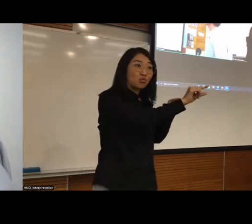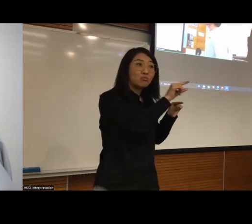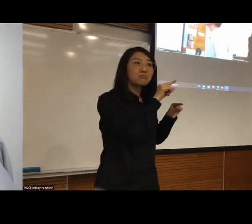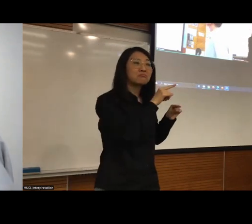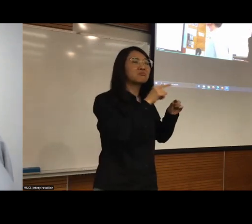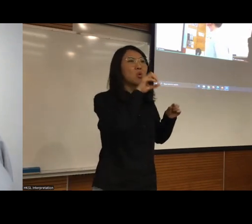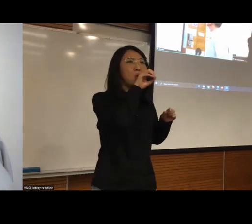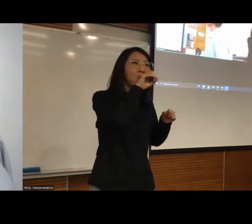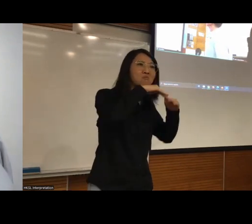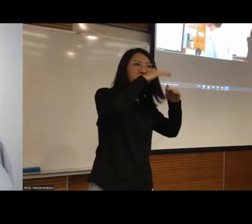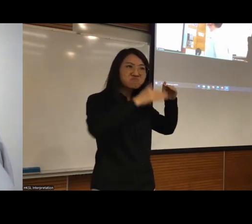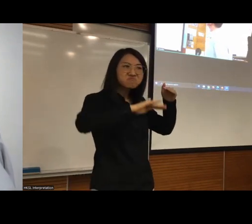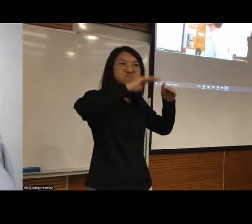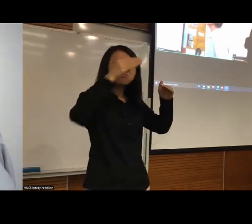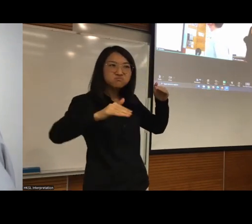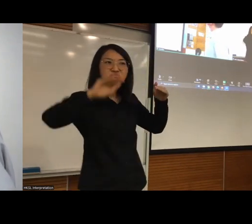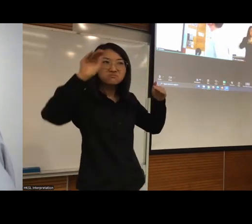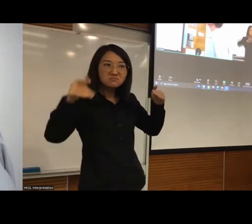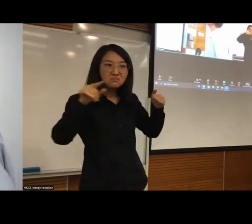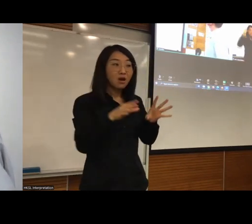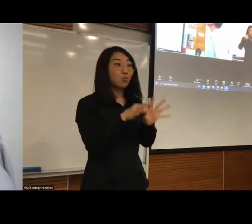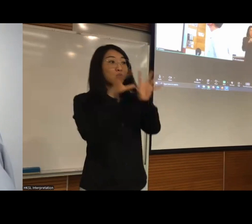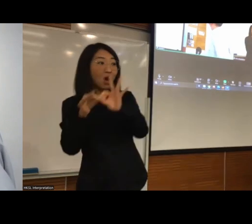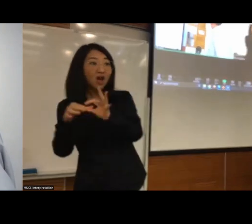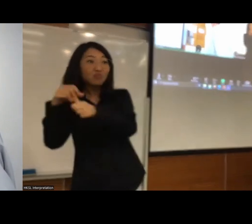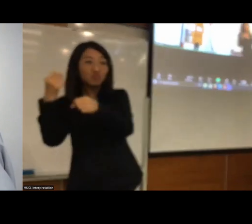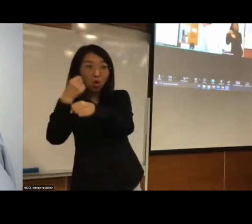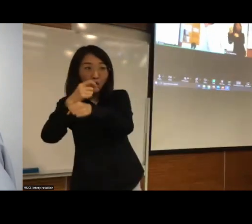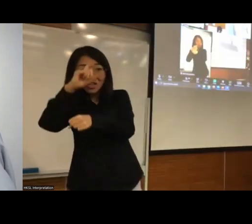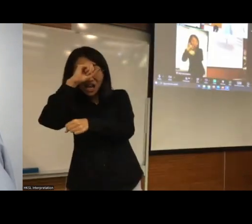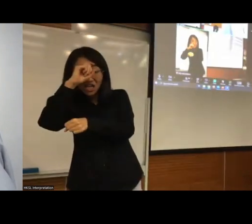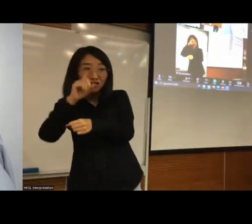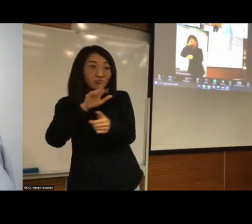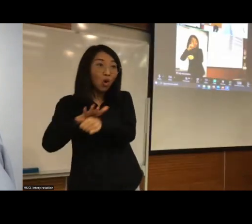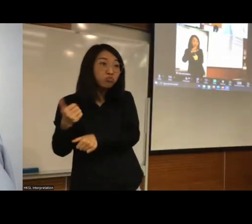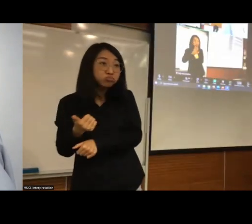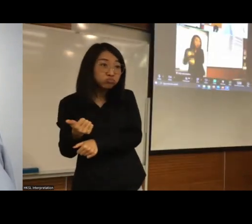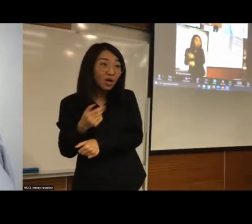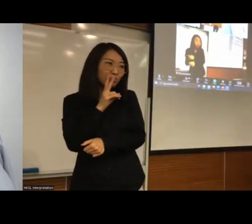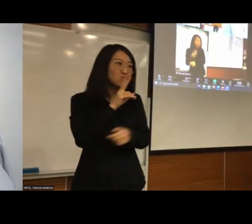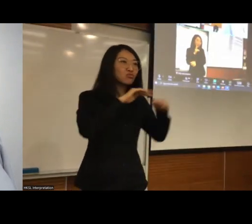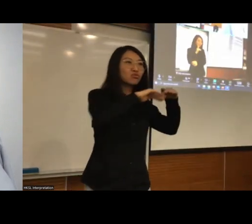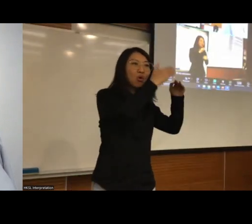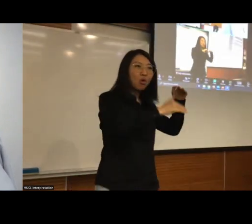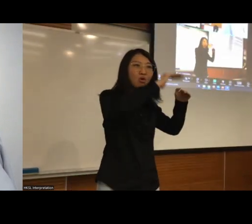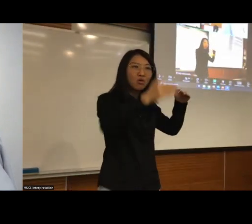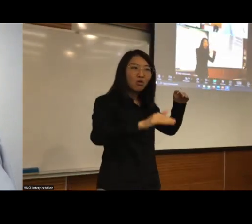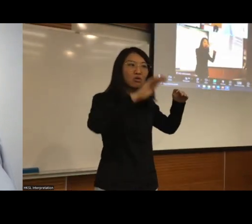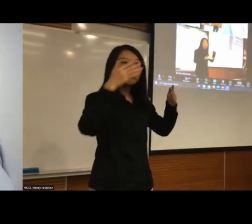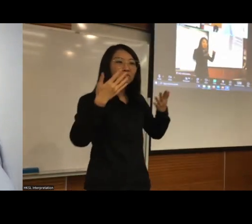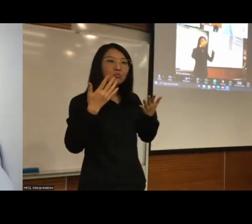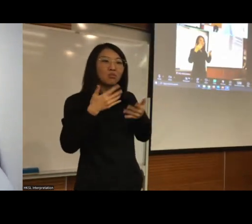rhythm effects related to working memory? Do you think prosodic shadowing and the content